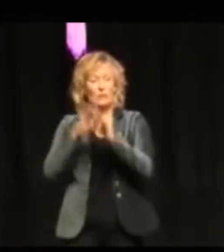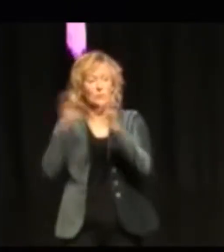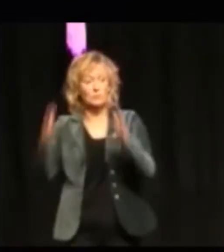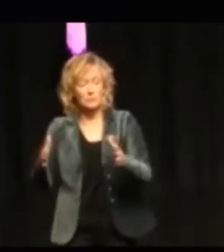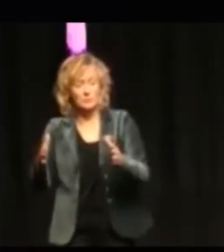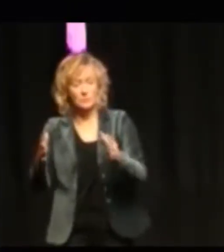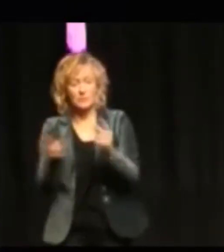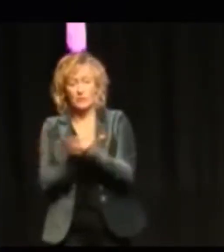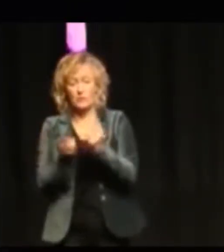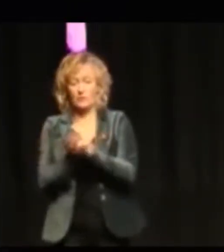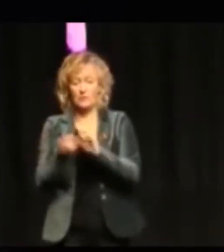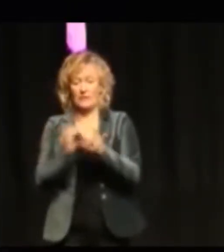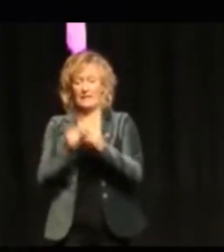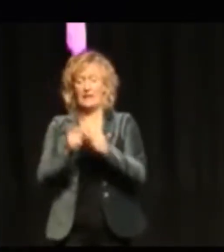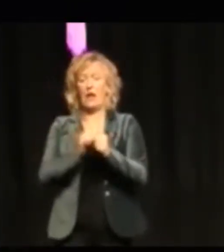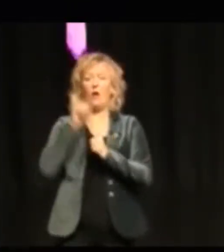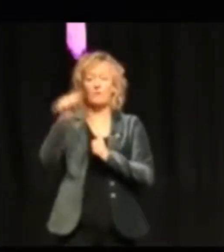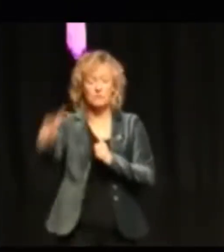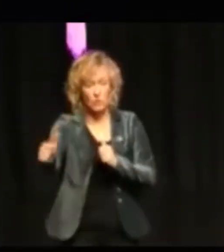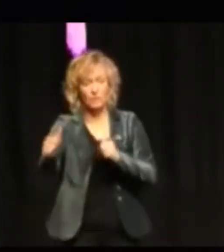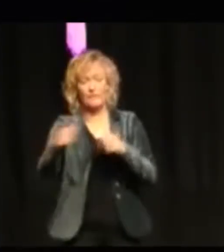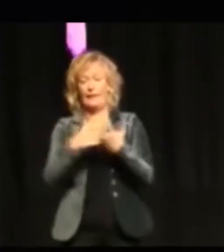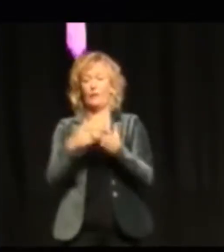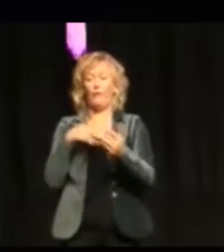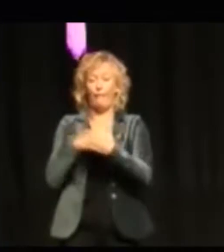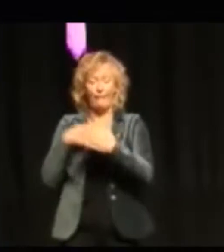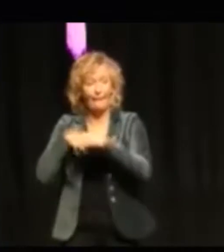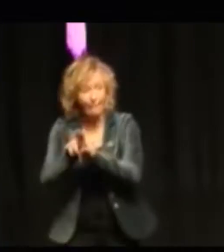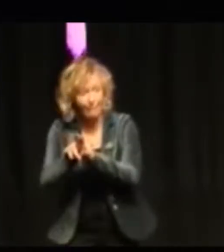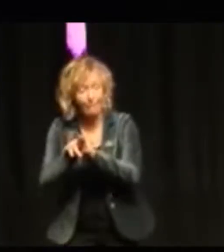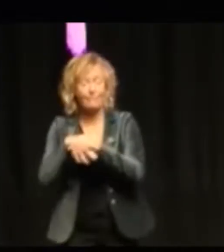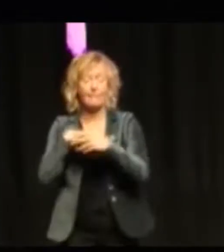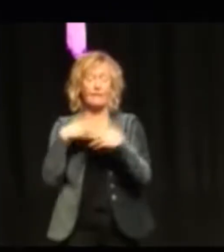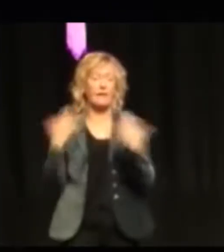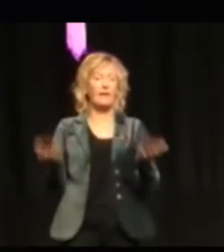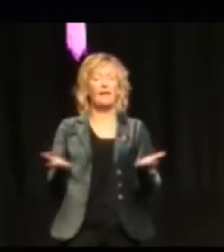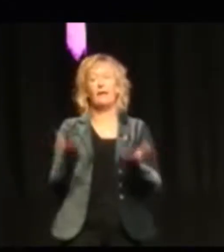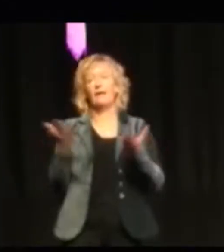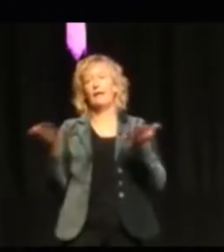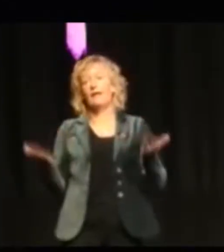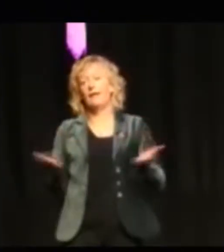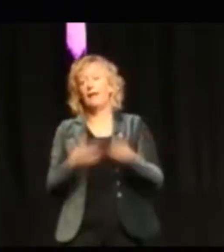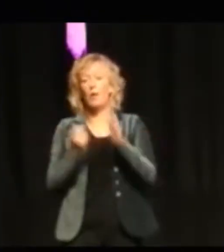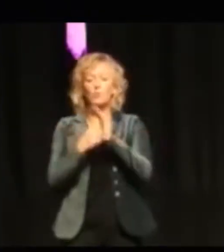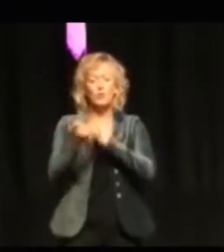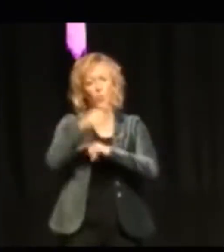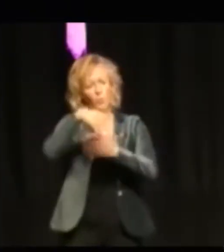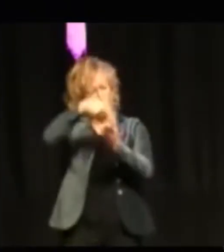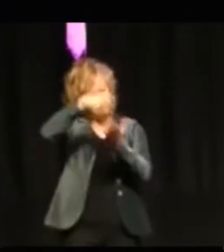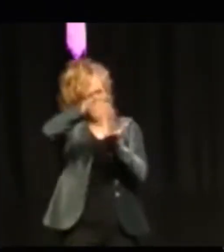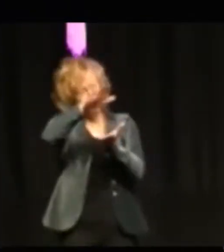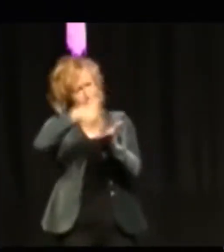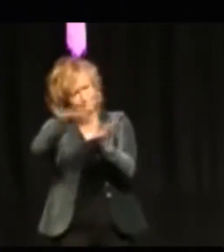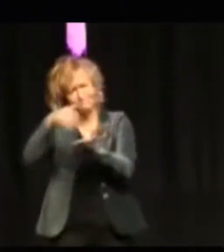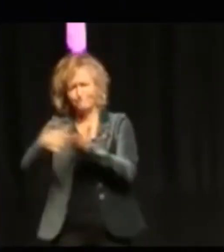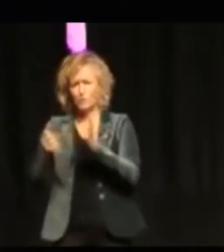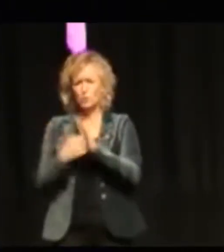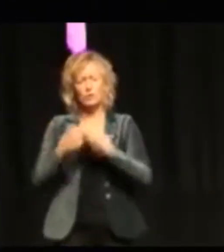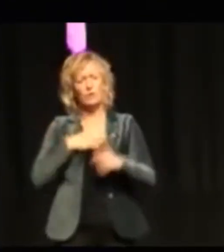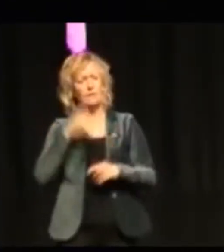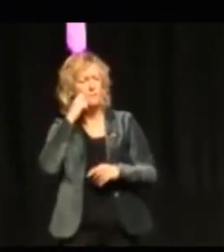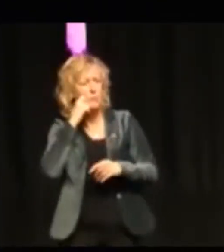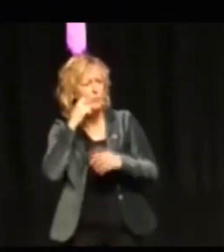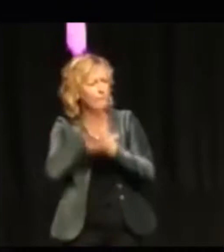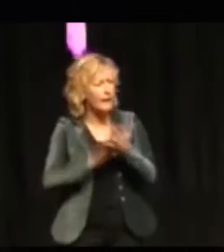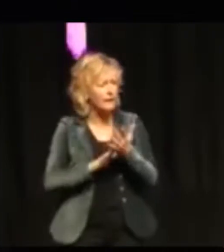there aren't enough, or because it's too far away, or because I can't get in when I get there, or because someone turns me away because of the color of my skin or the language